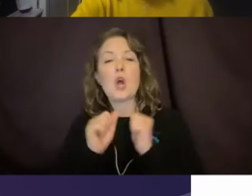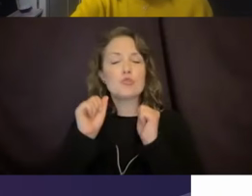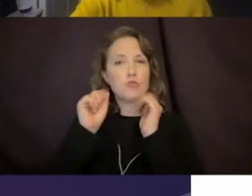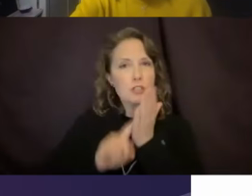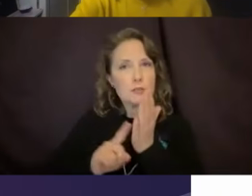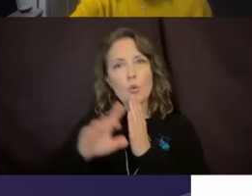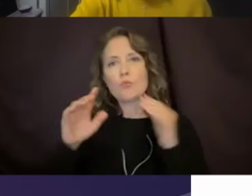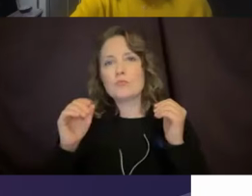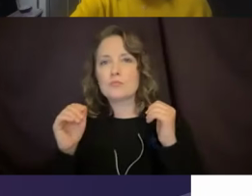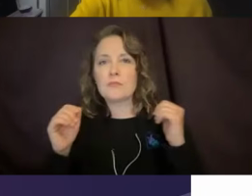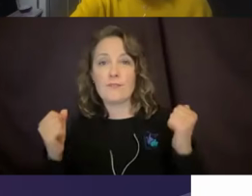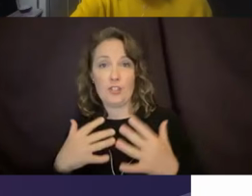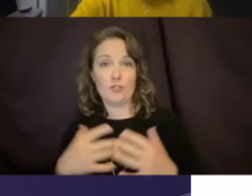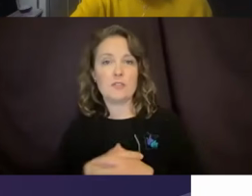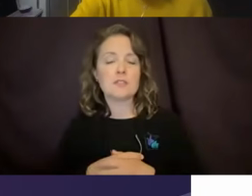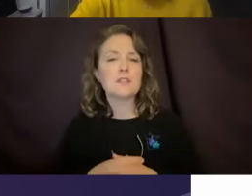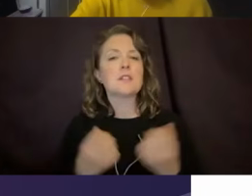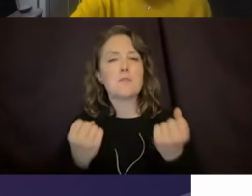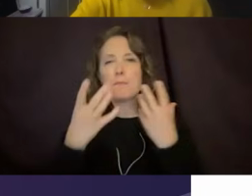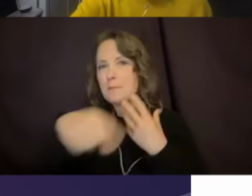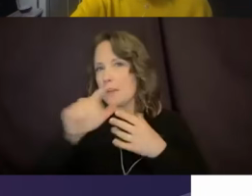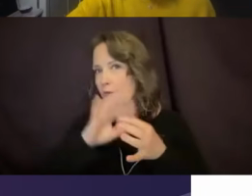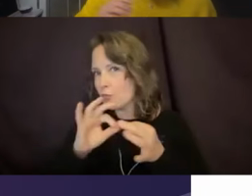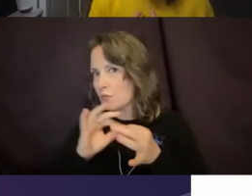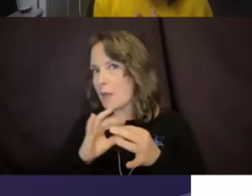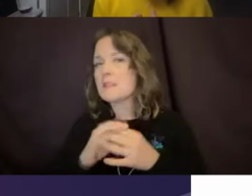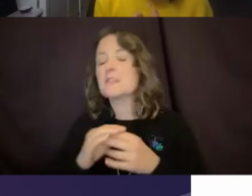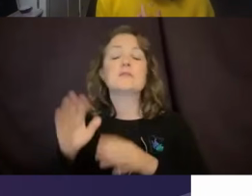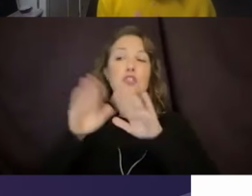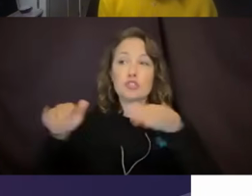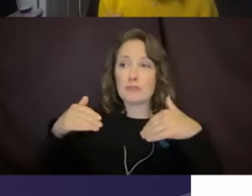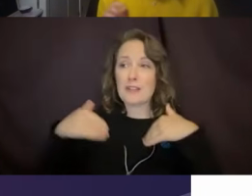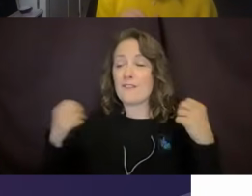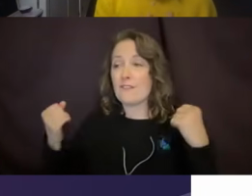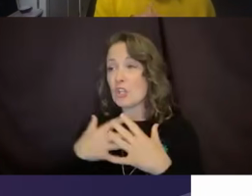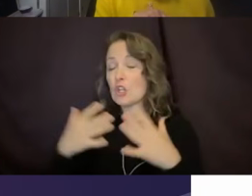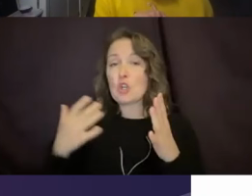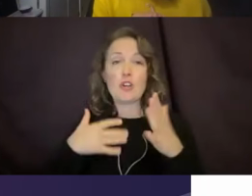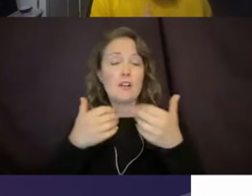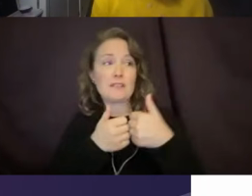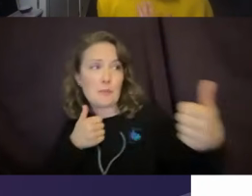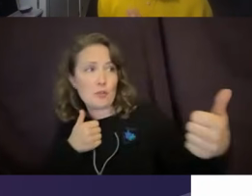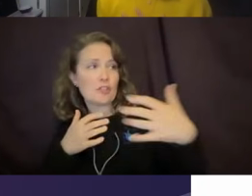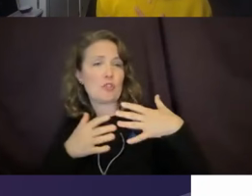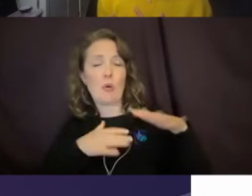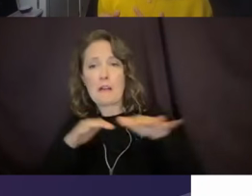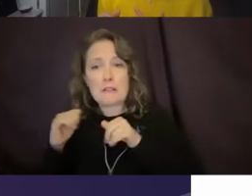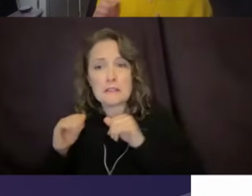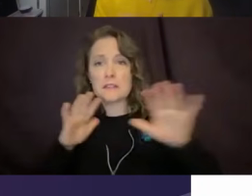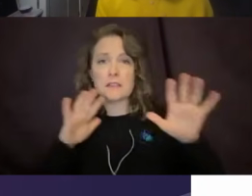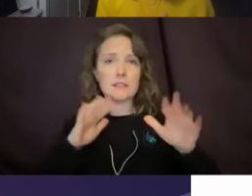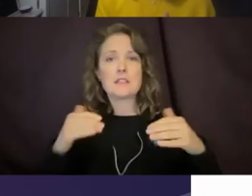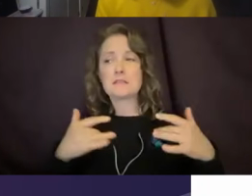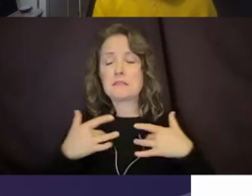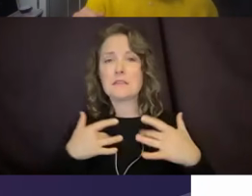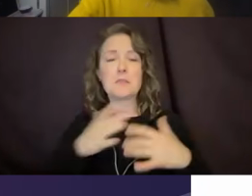talked about a lot of different fears that children might have of being separated or being taken away, or of